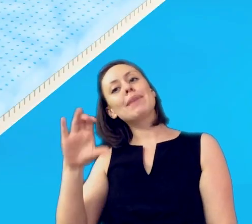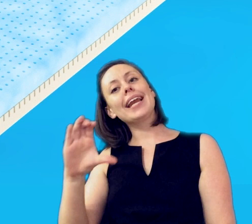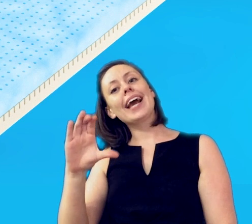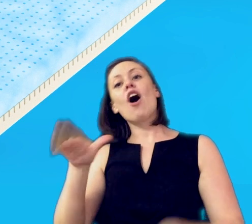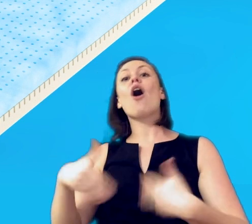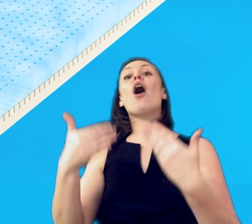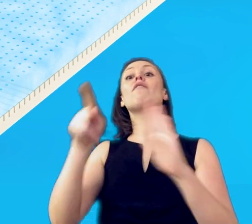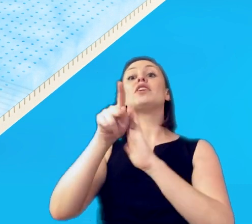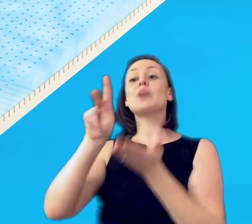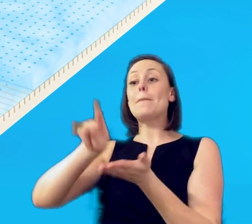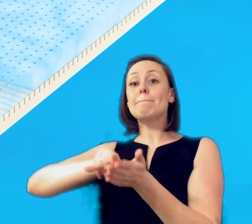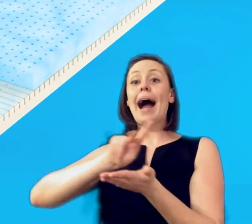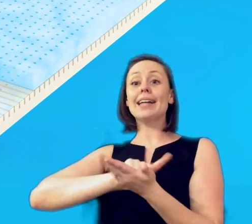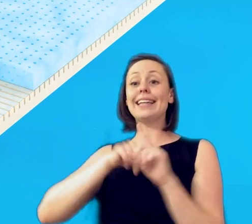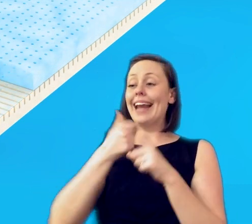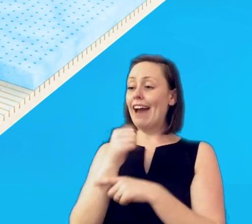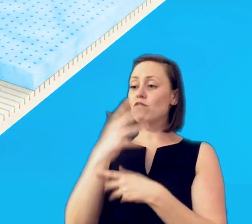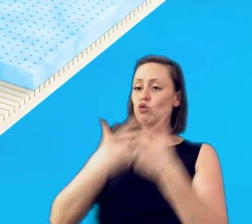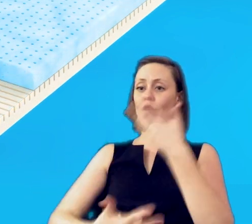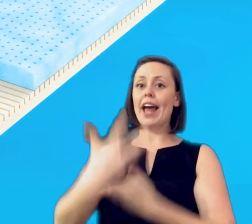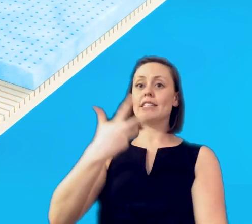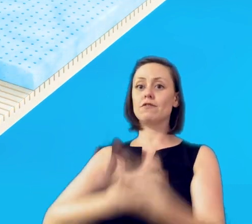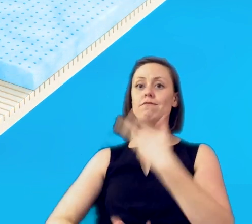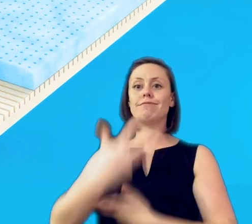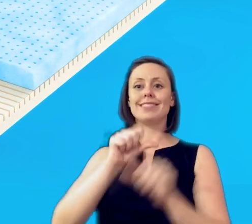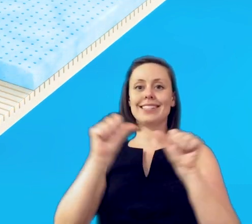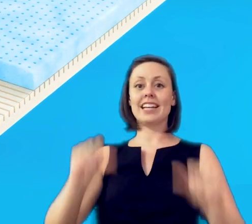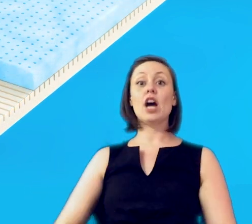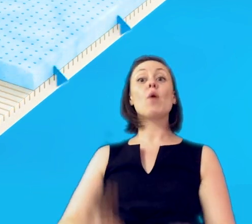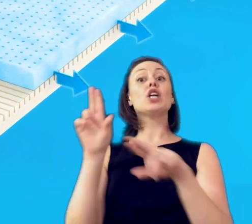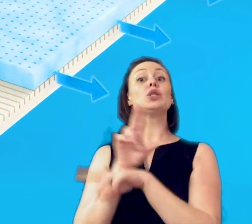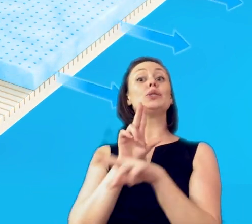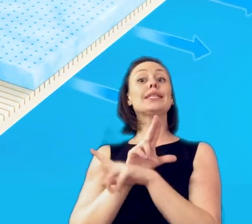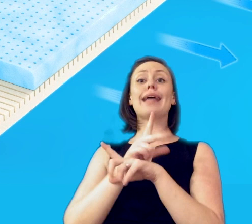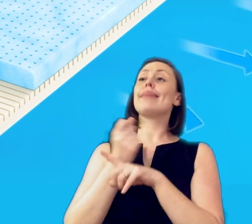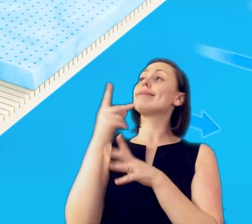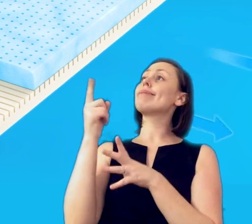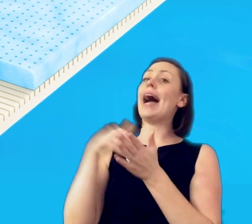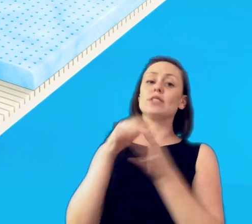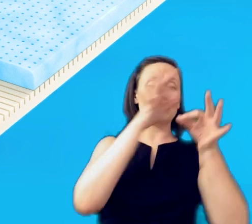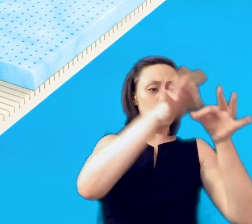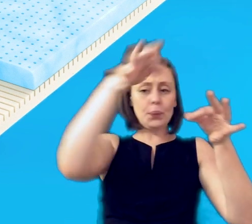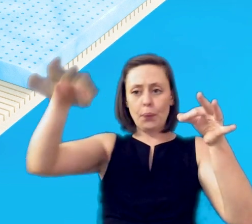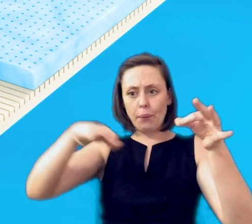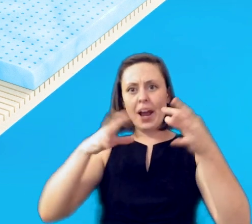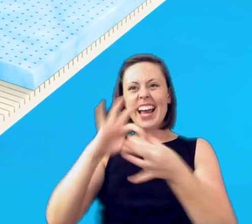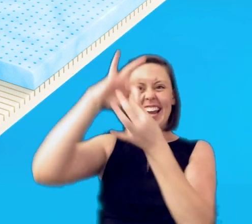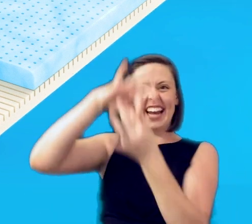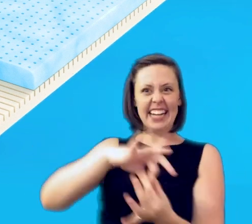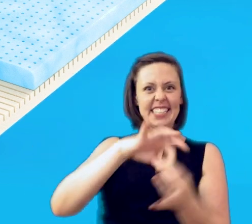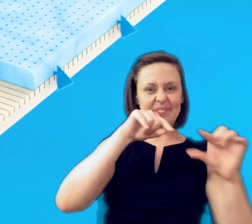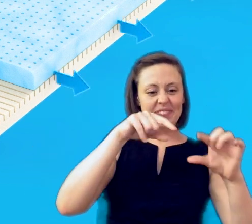a patented airflow transfer system that works by using thousands of small holes connecting to open channels